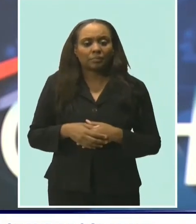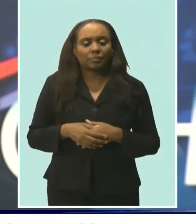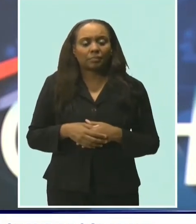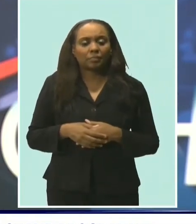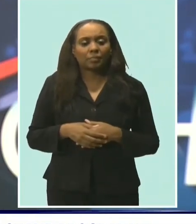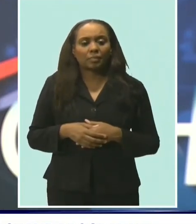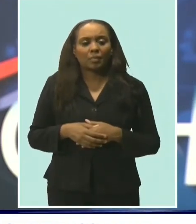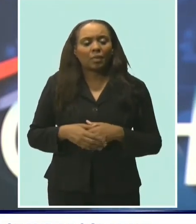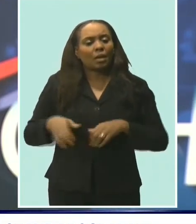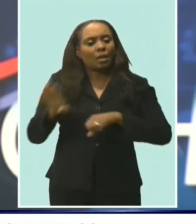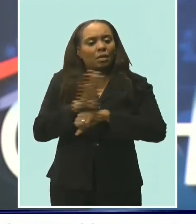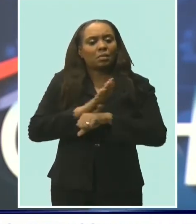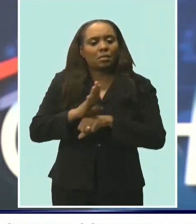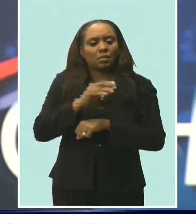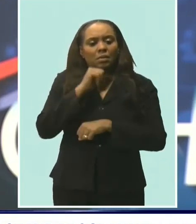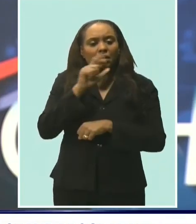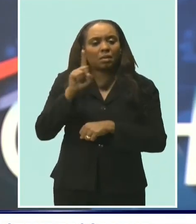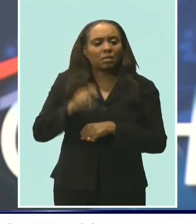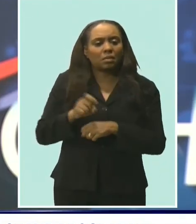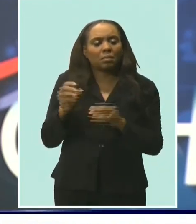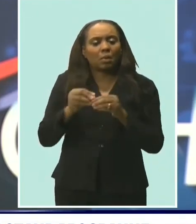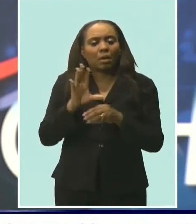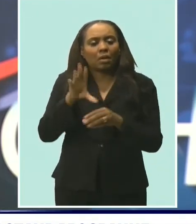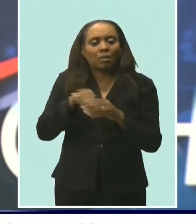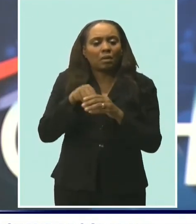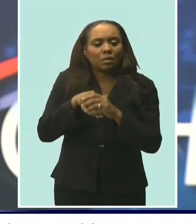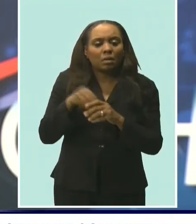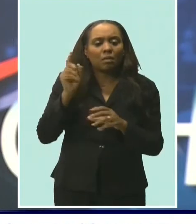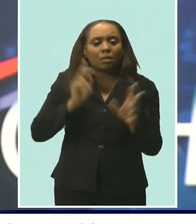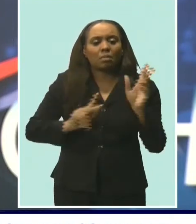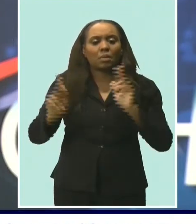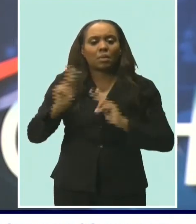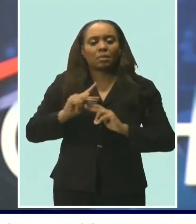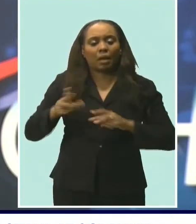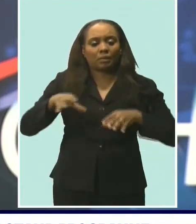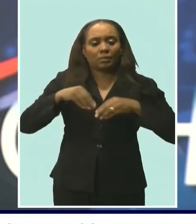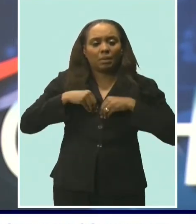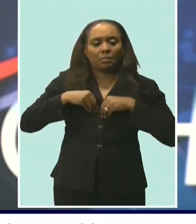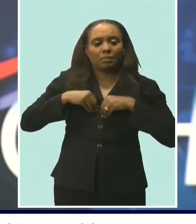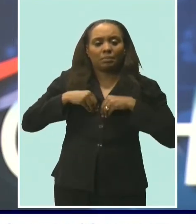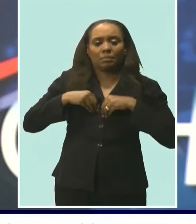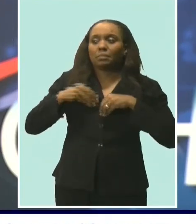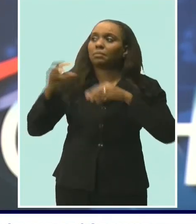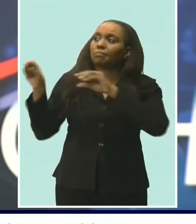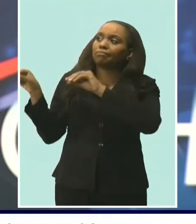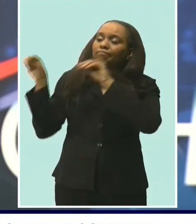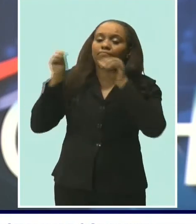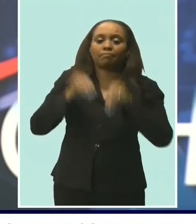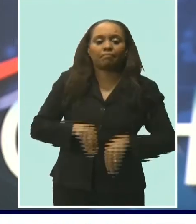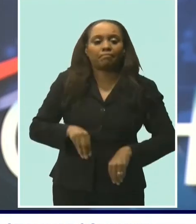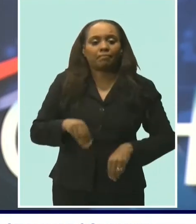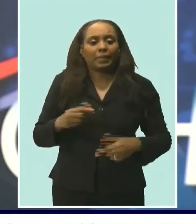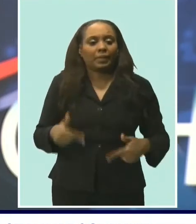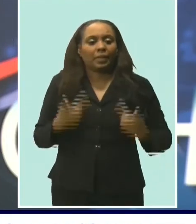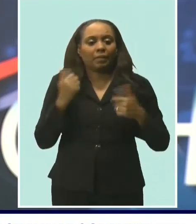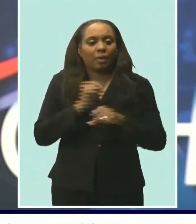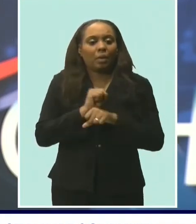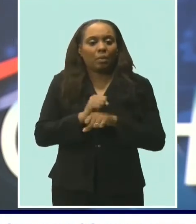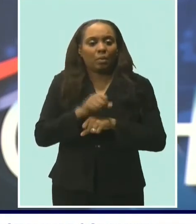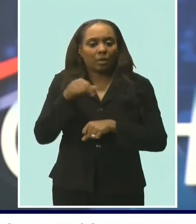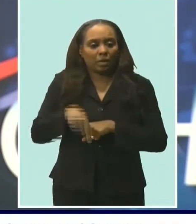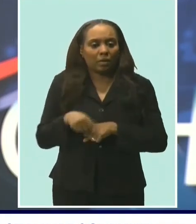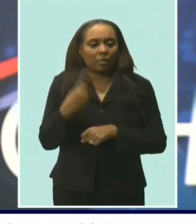additional investment to accommodate people who accept the government's invitation to live and work here for a year under the Welcome